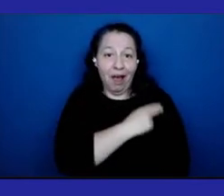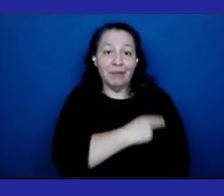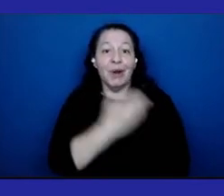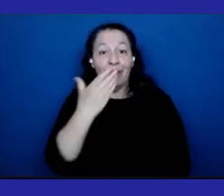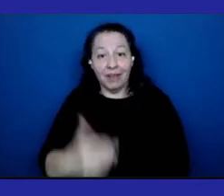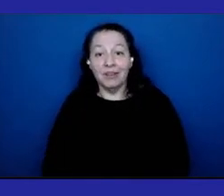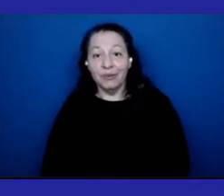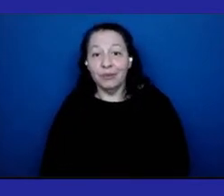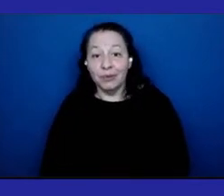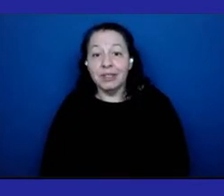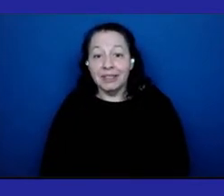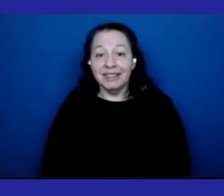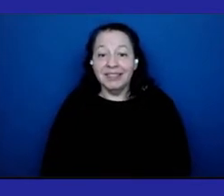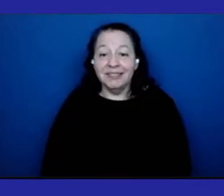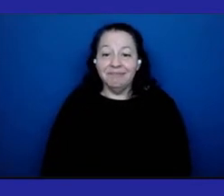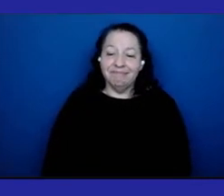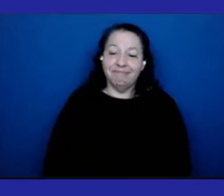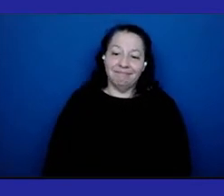Thank you.